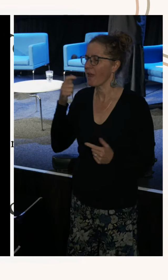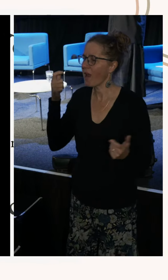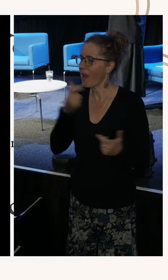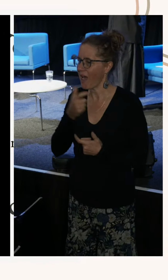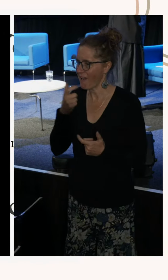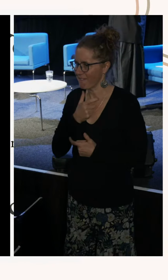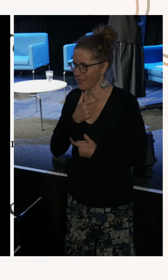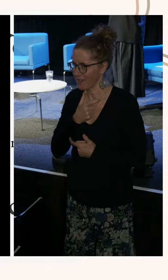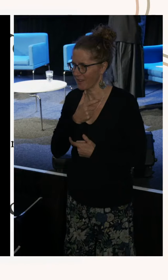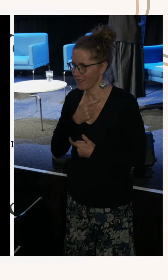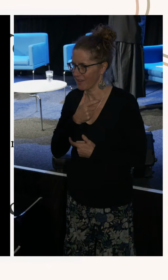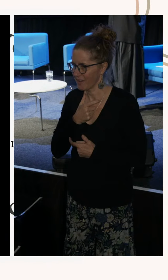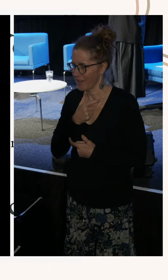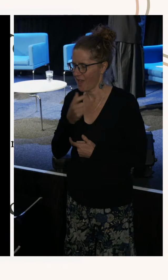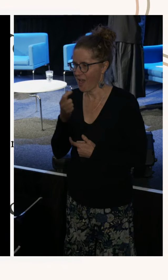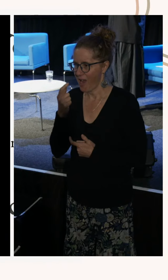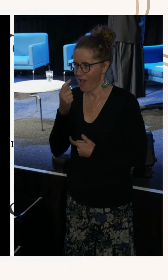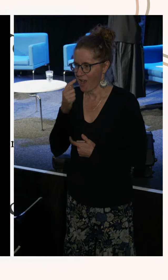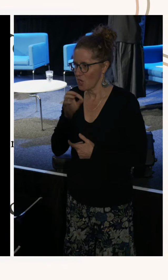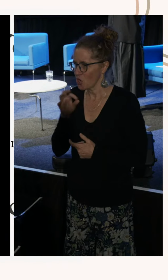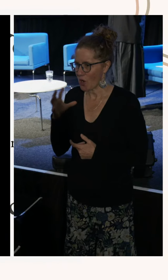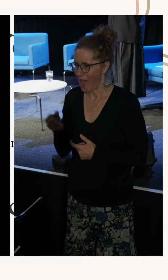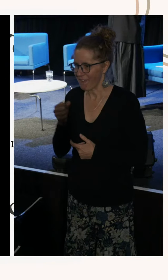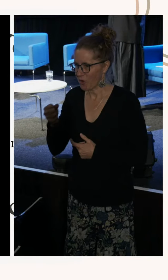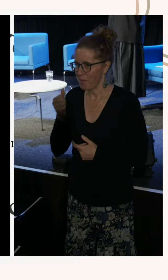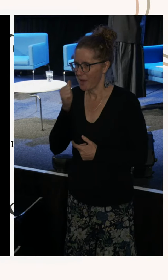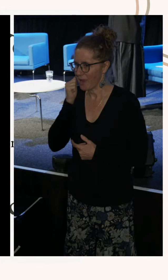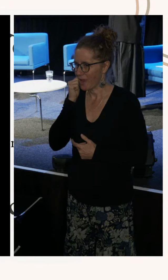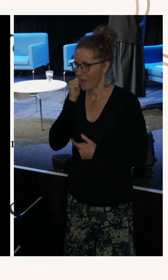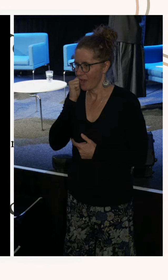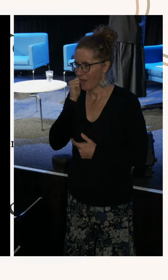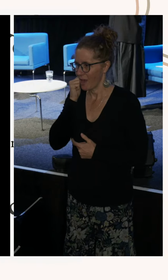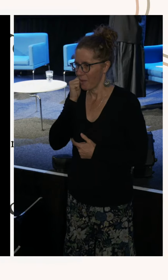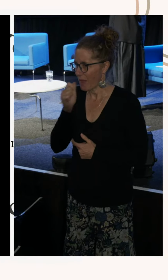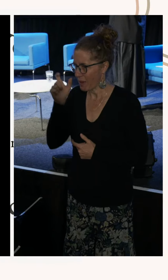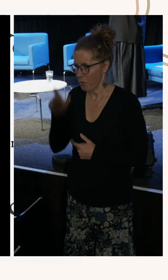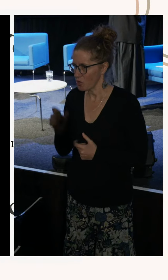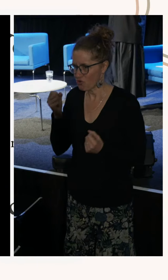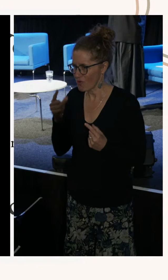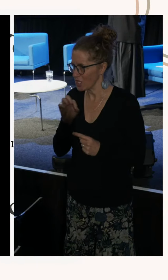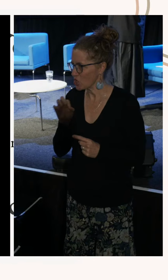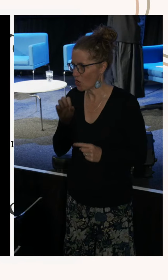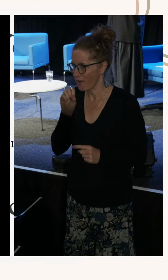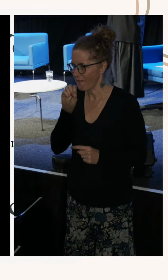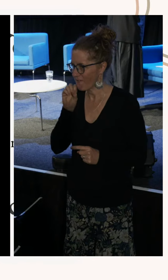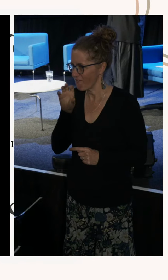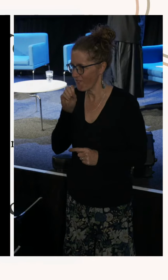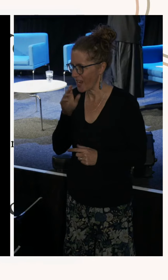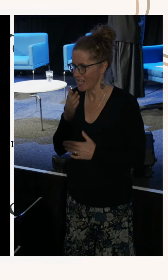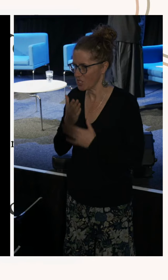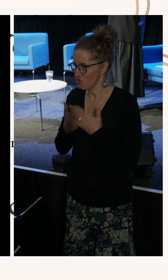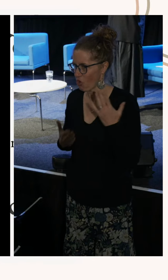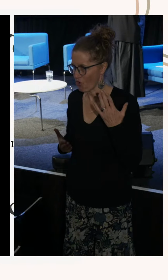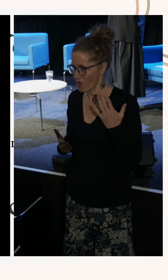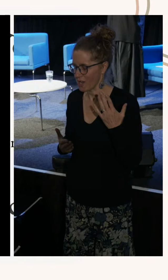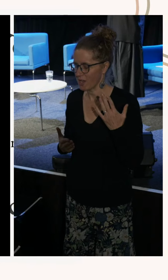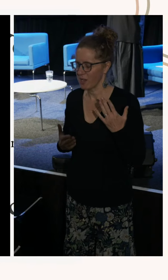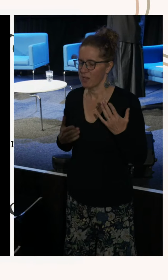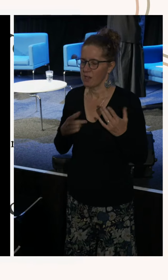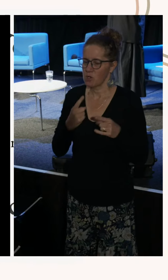And I don't think you've got to be a blackfella to realise that this is not a funny story. So in the process of discussing